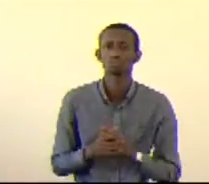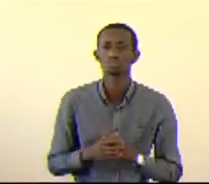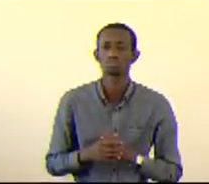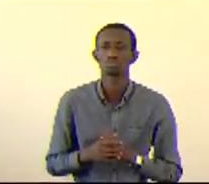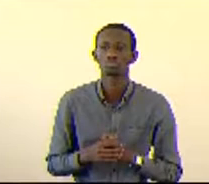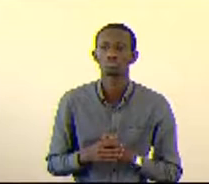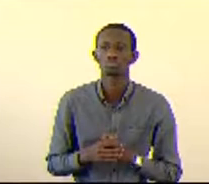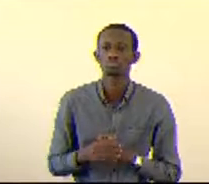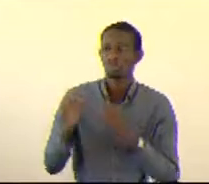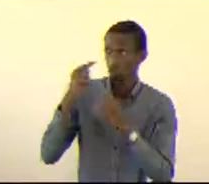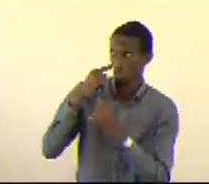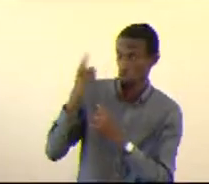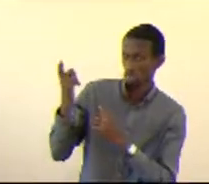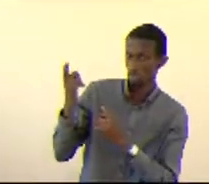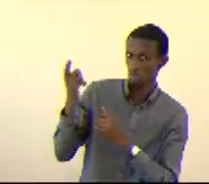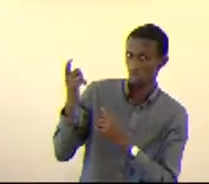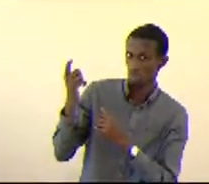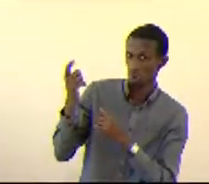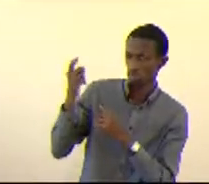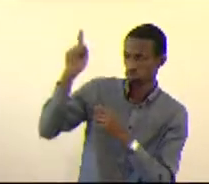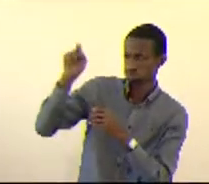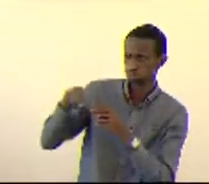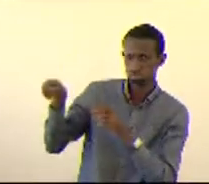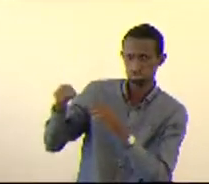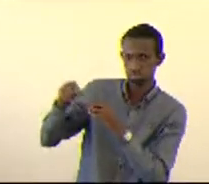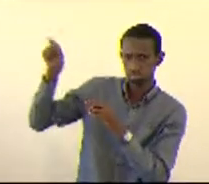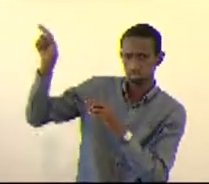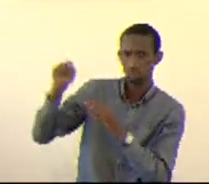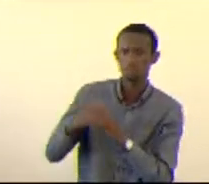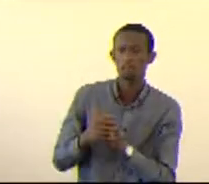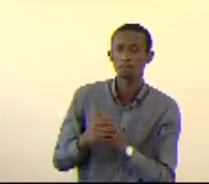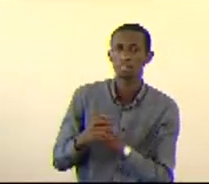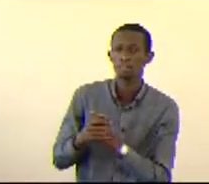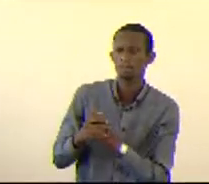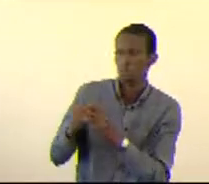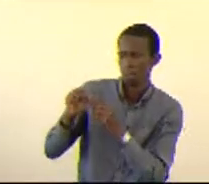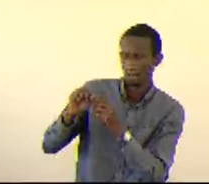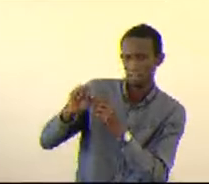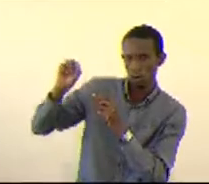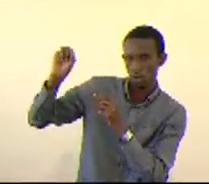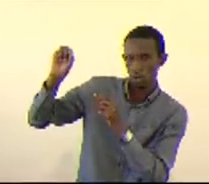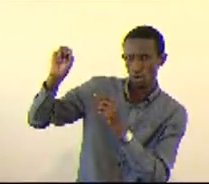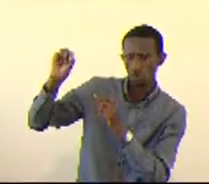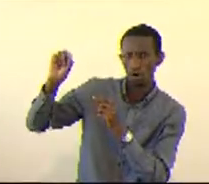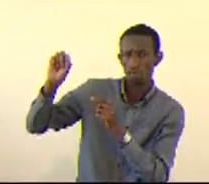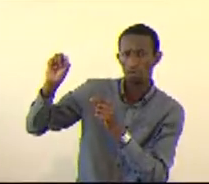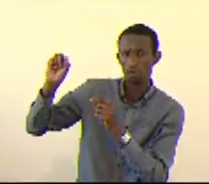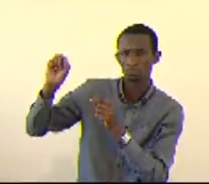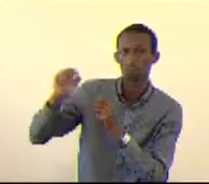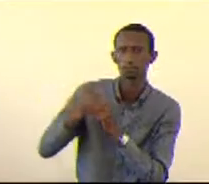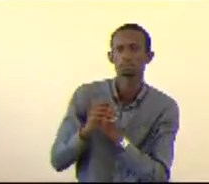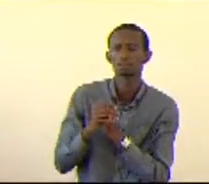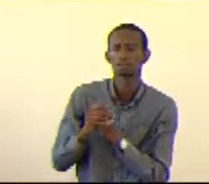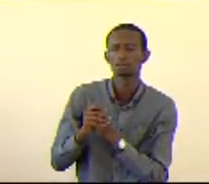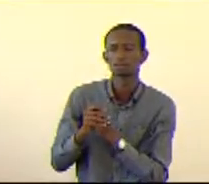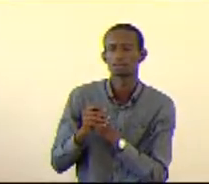If you look at this point here, is the graph, the line is flat. So what does it tell us? The temperature